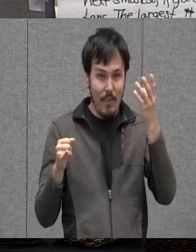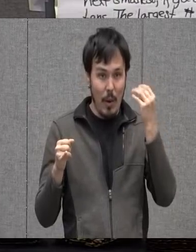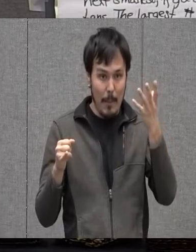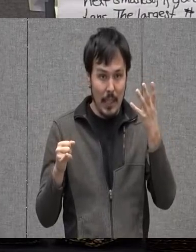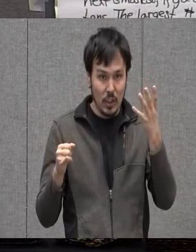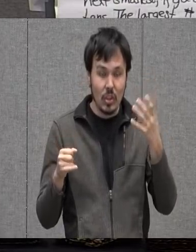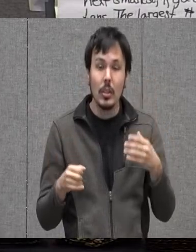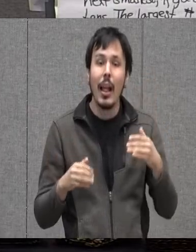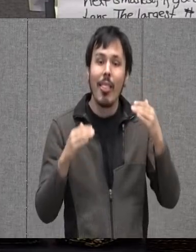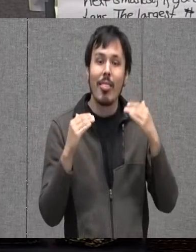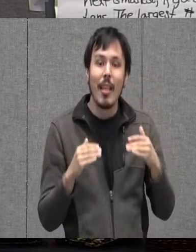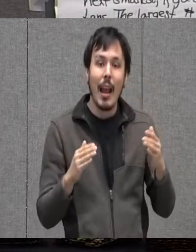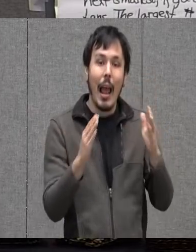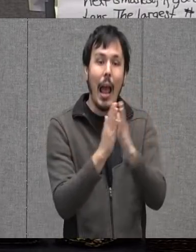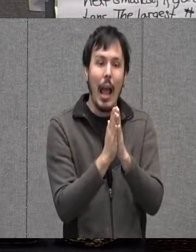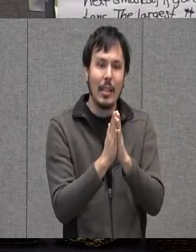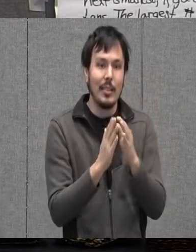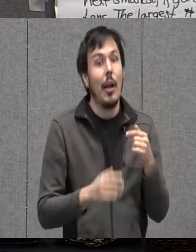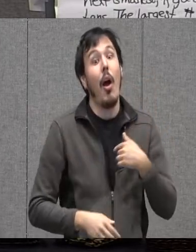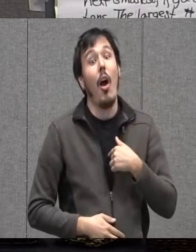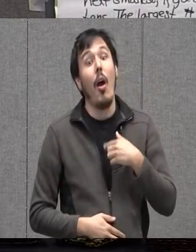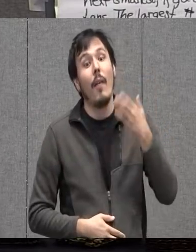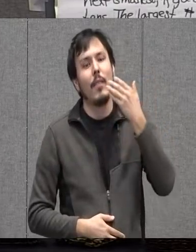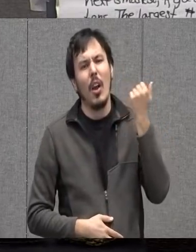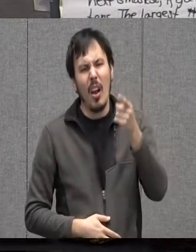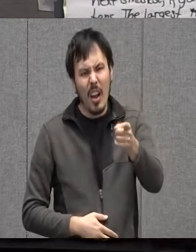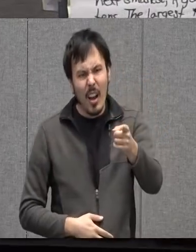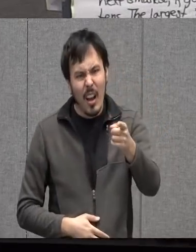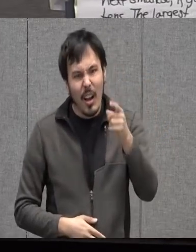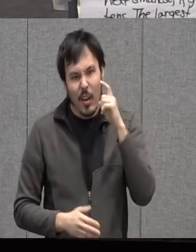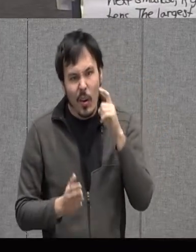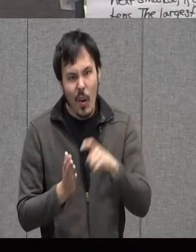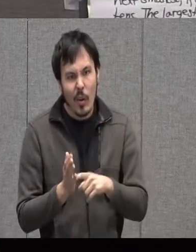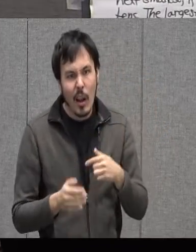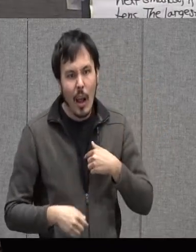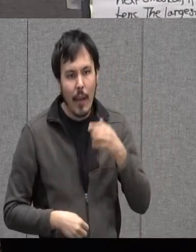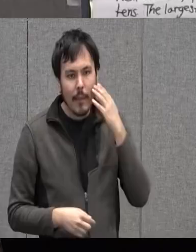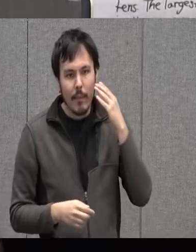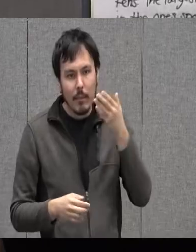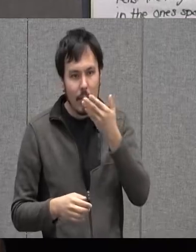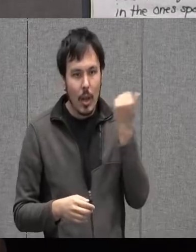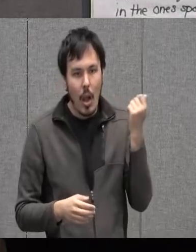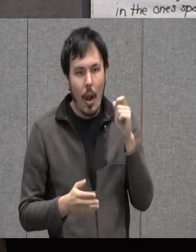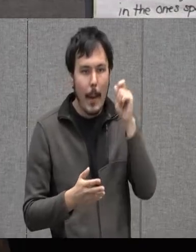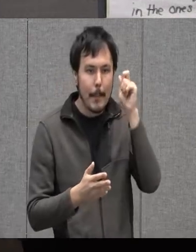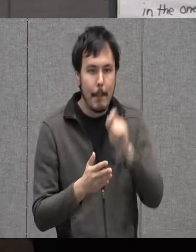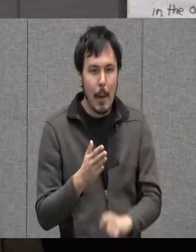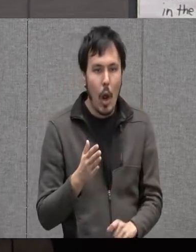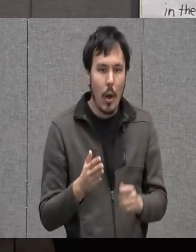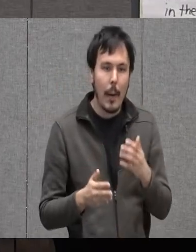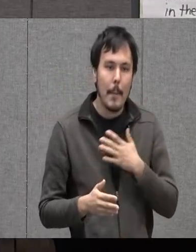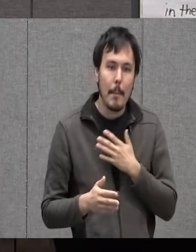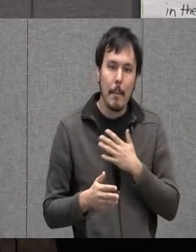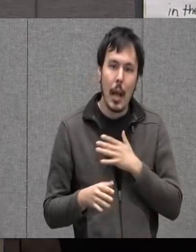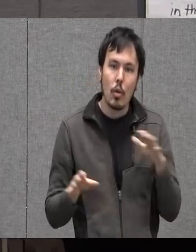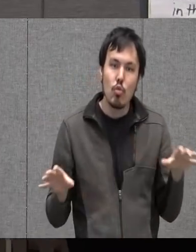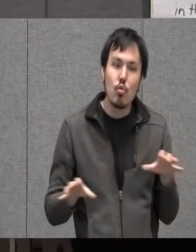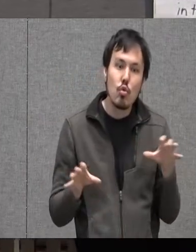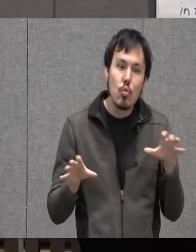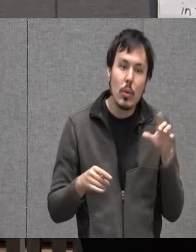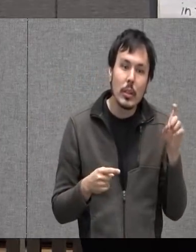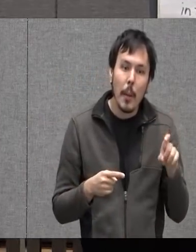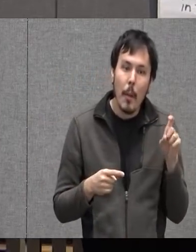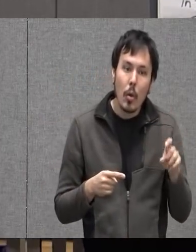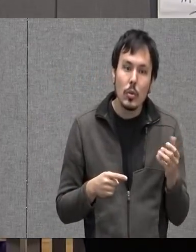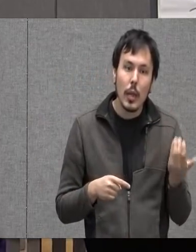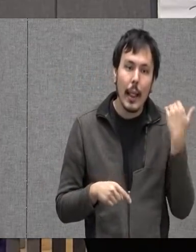Then it asked, and I forgot to, did you guys notice that? I had forgotten to mark up what was I supposed to be doing last